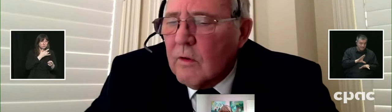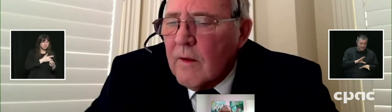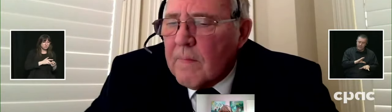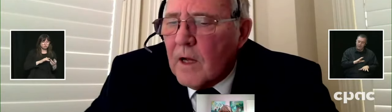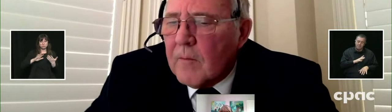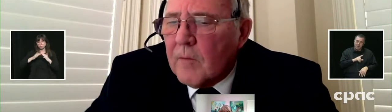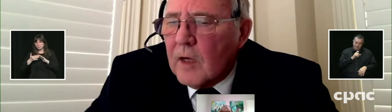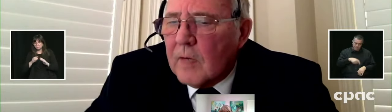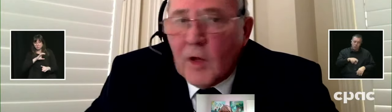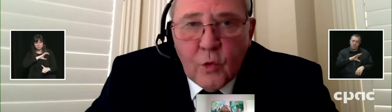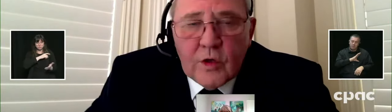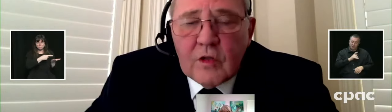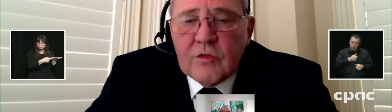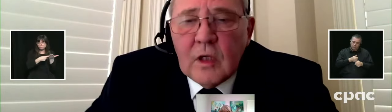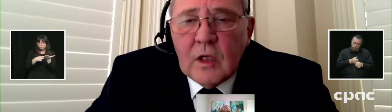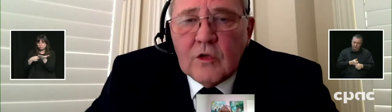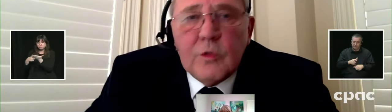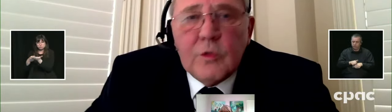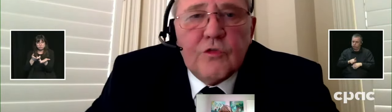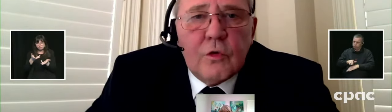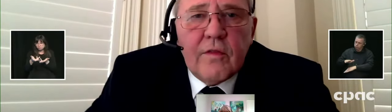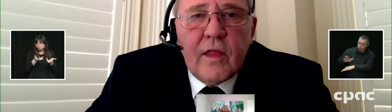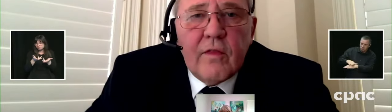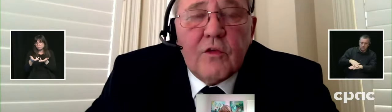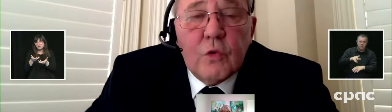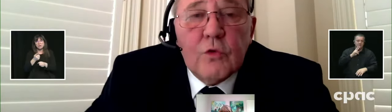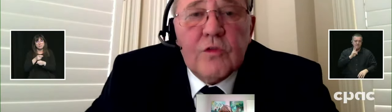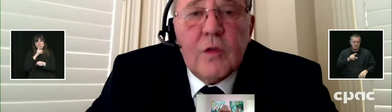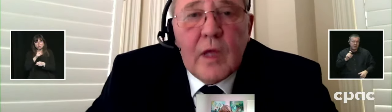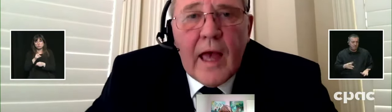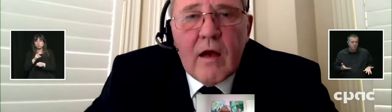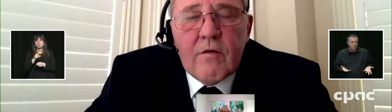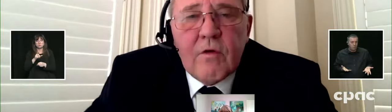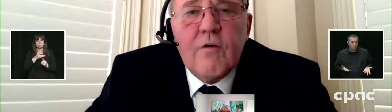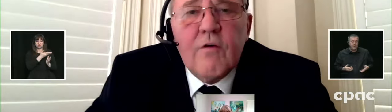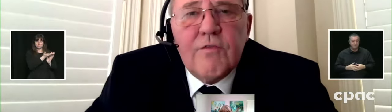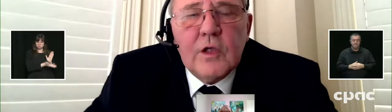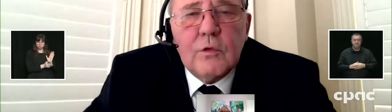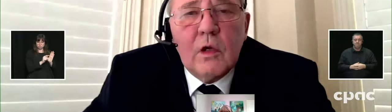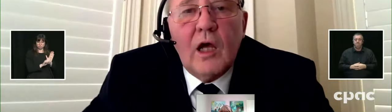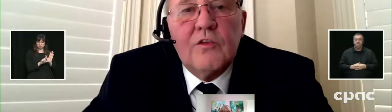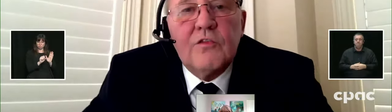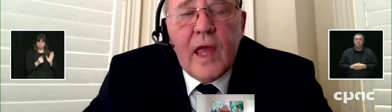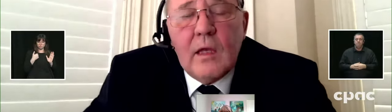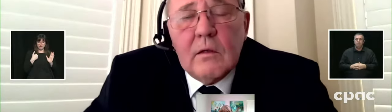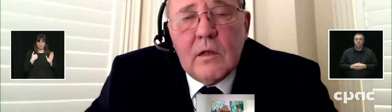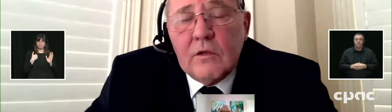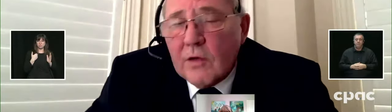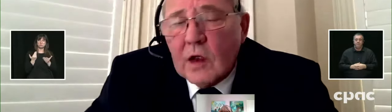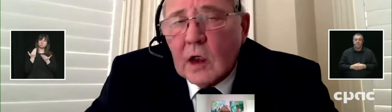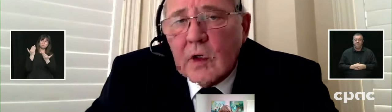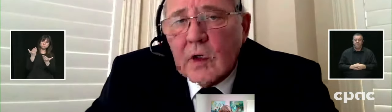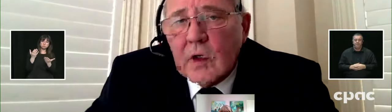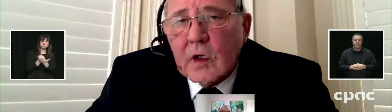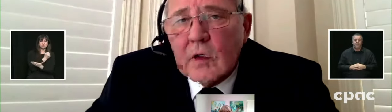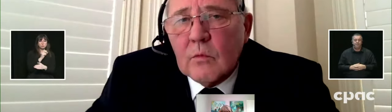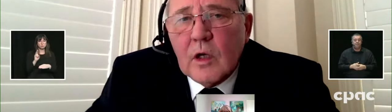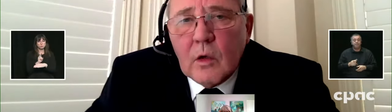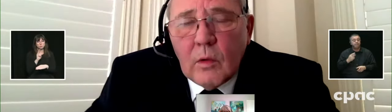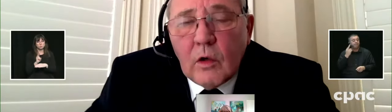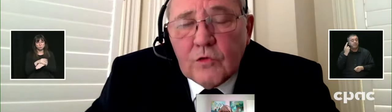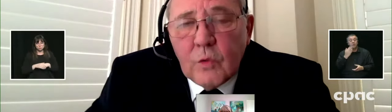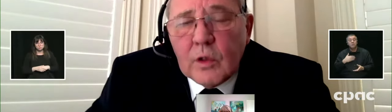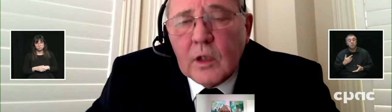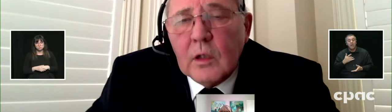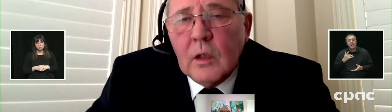territorial authorities to ensure that the tools that we have are fully utilized. And as I've indicated, we are